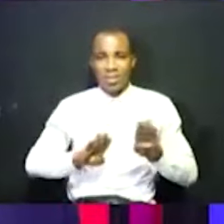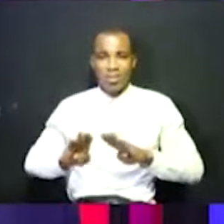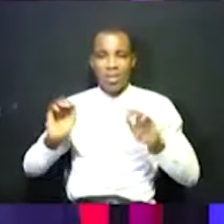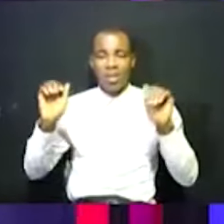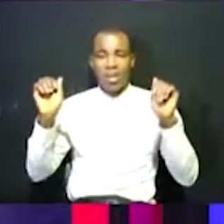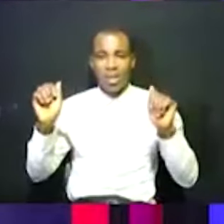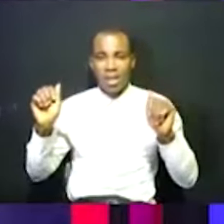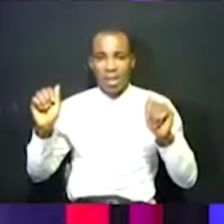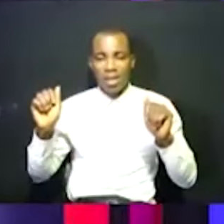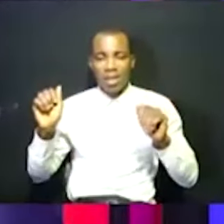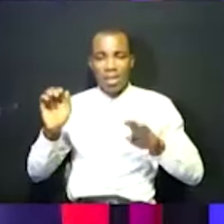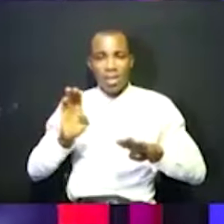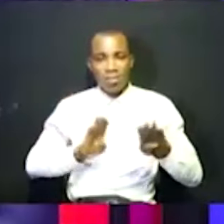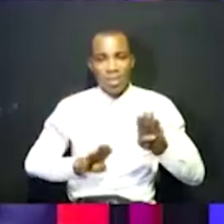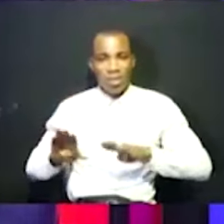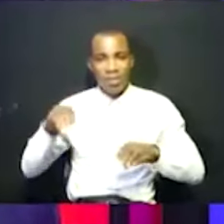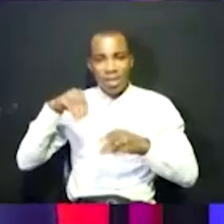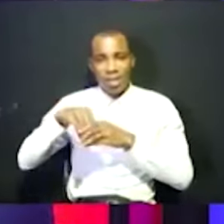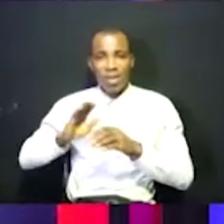impact society.